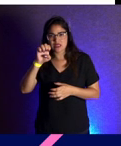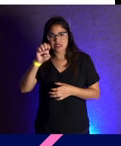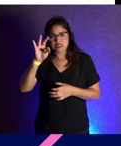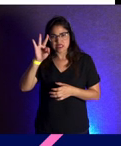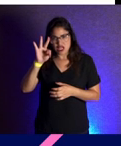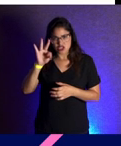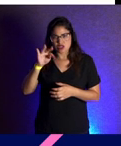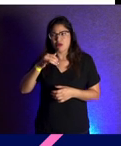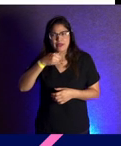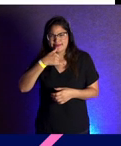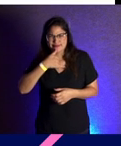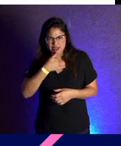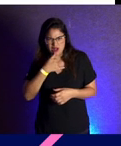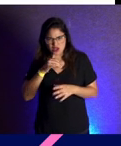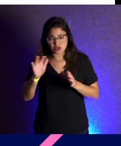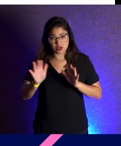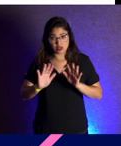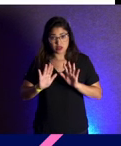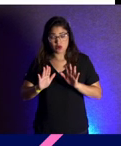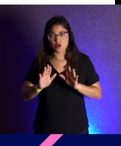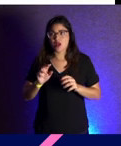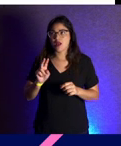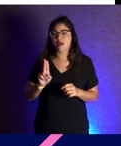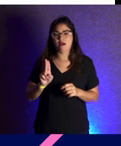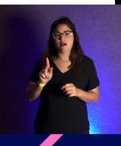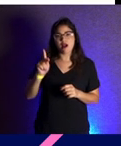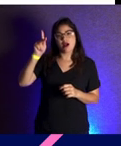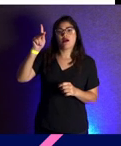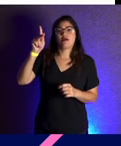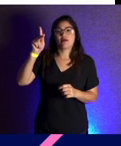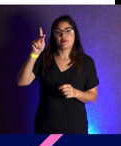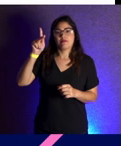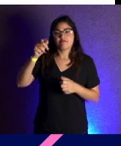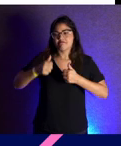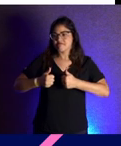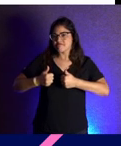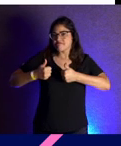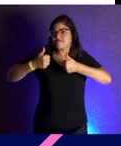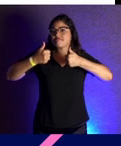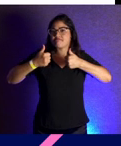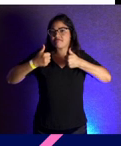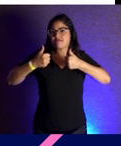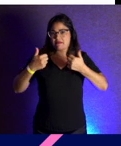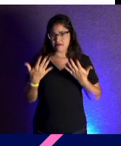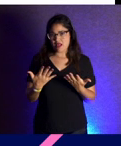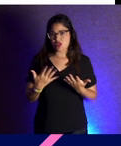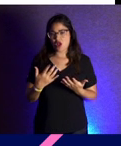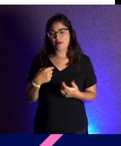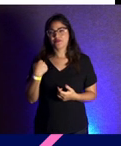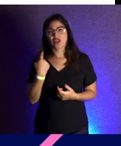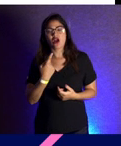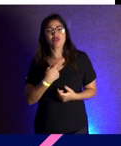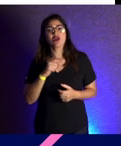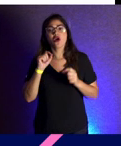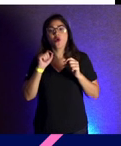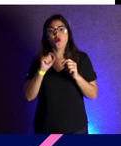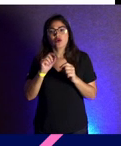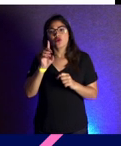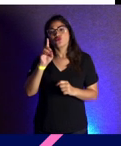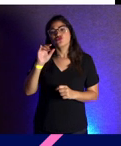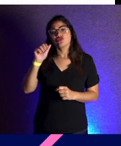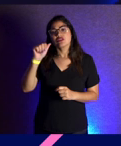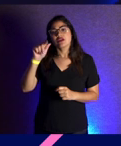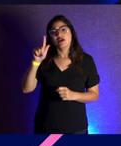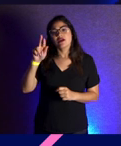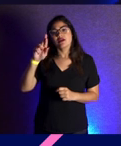this graph is, it's a Venn diagram. But a Venn diagram doesn't really work if you have more than 2